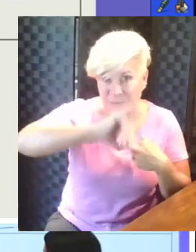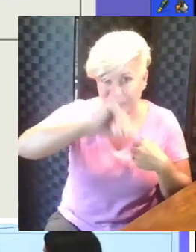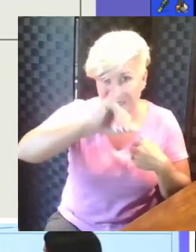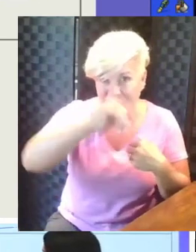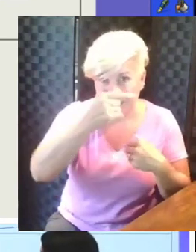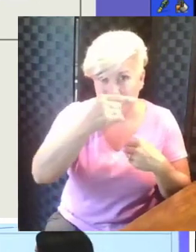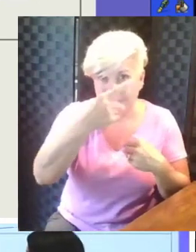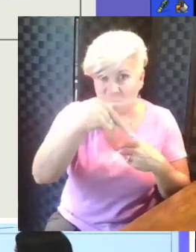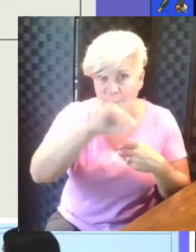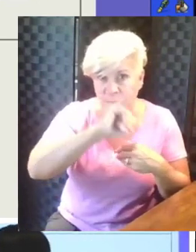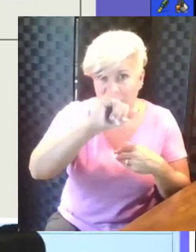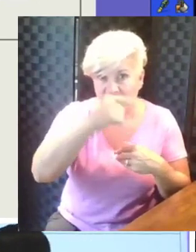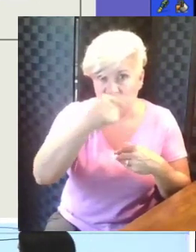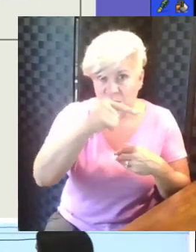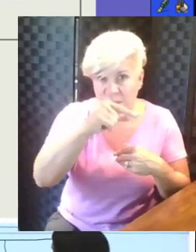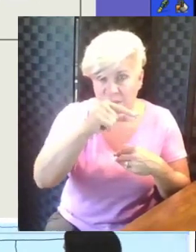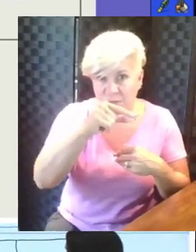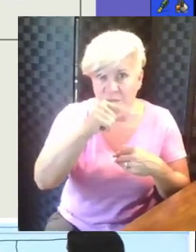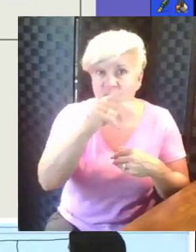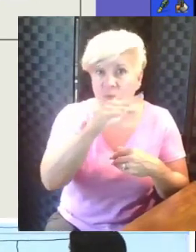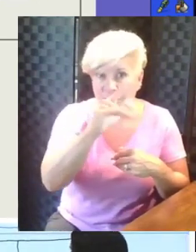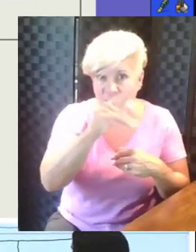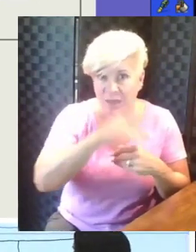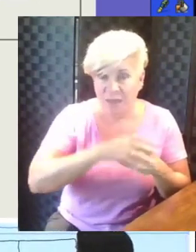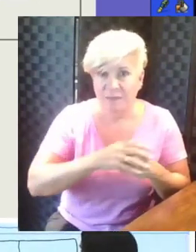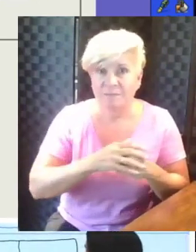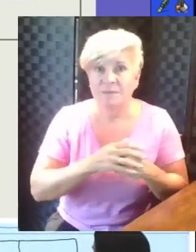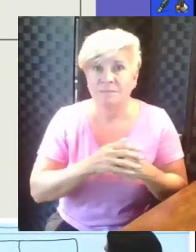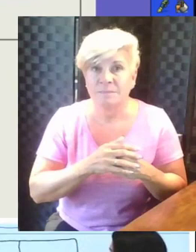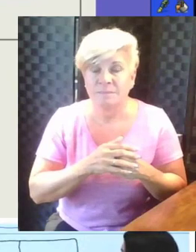green, which is 25,